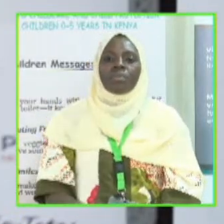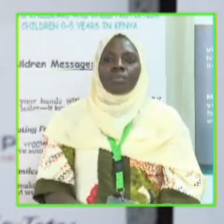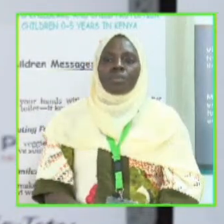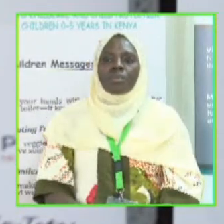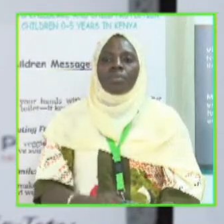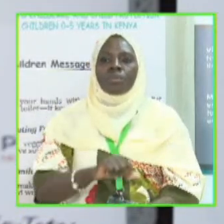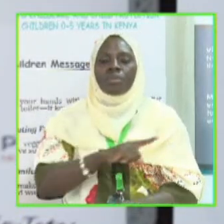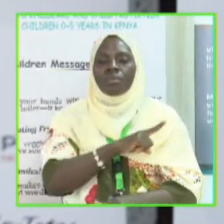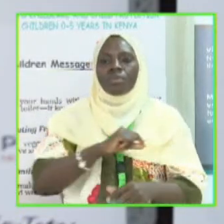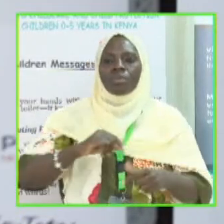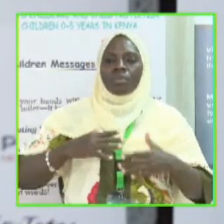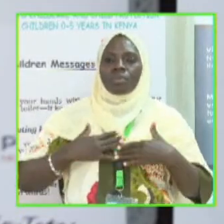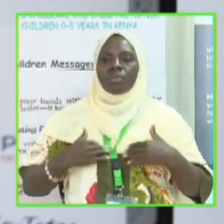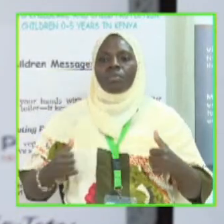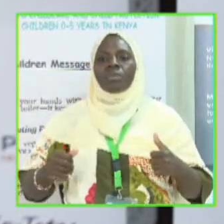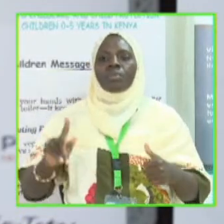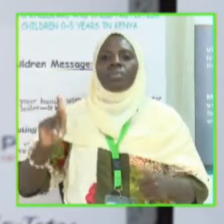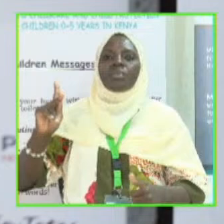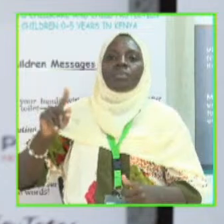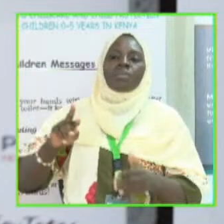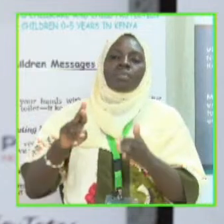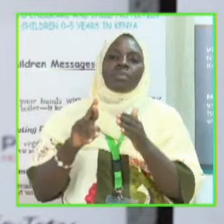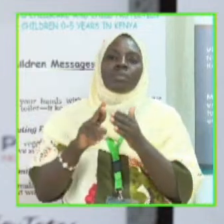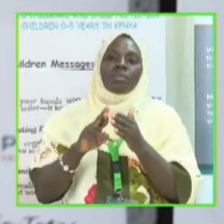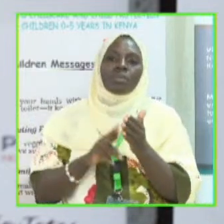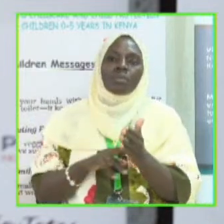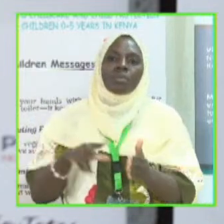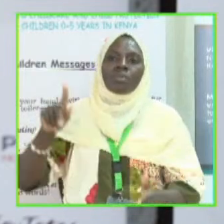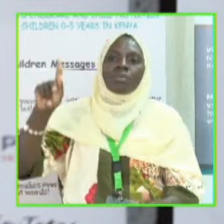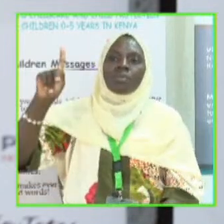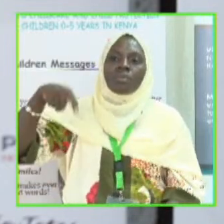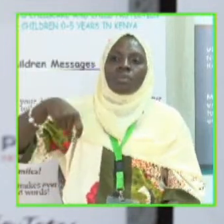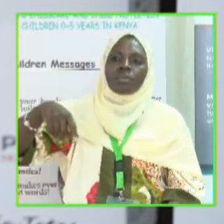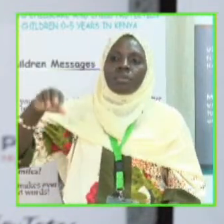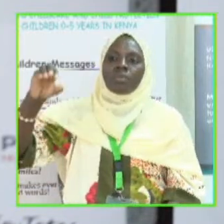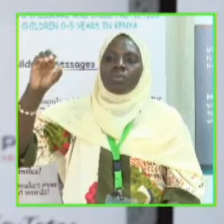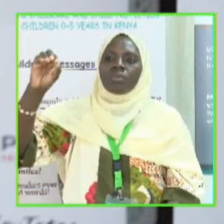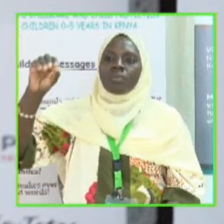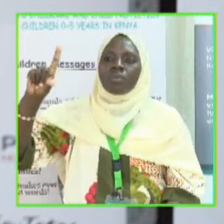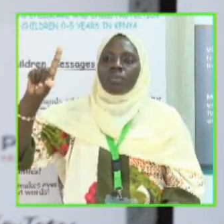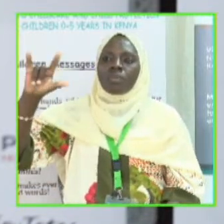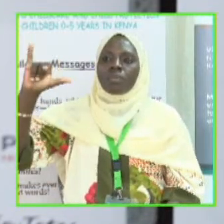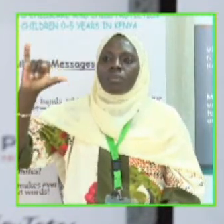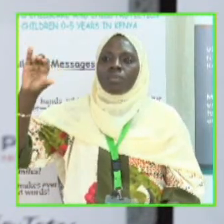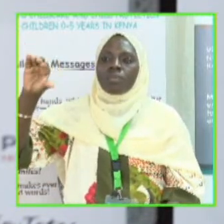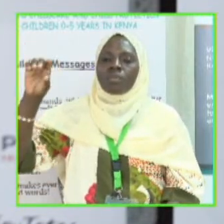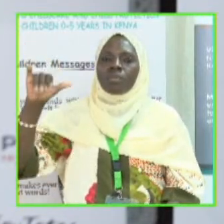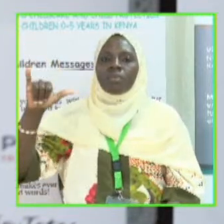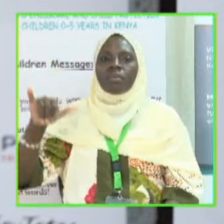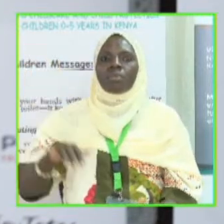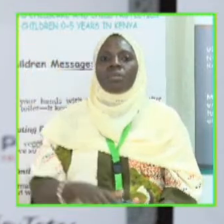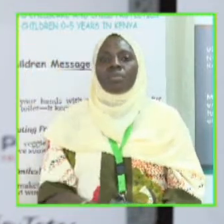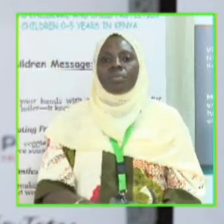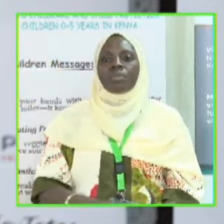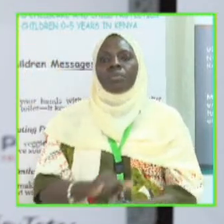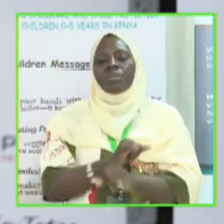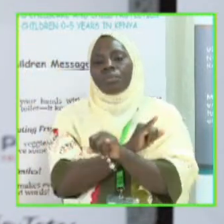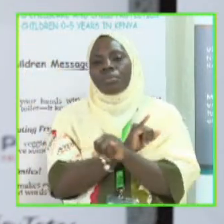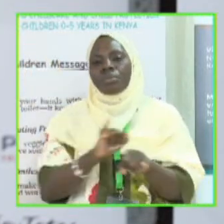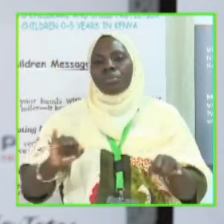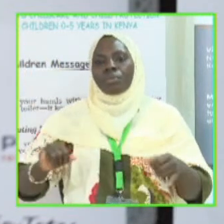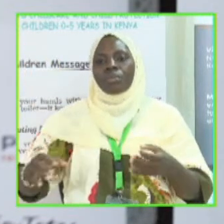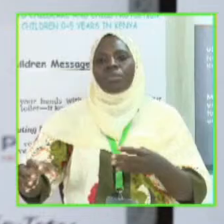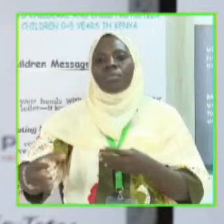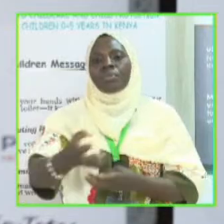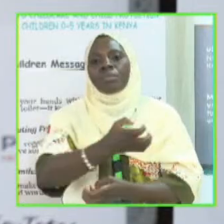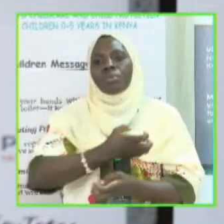healthy policies, but at the county level, coverage varies and gaps in clean environments exist.